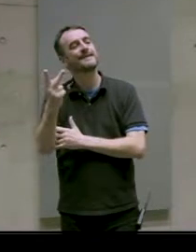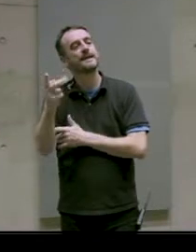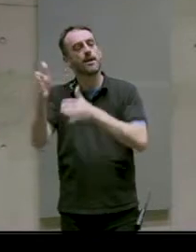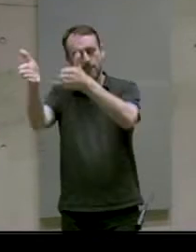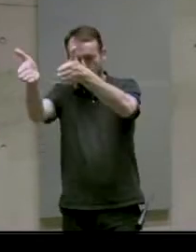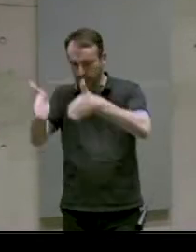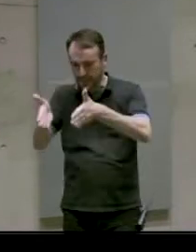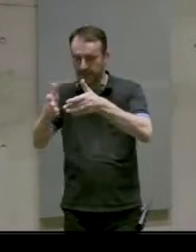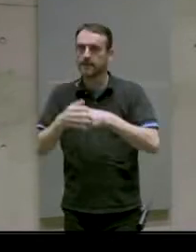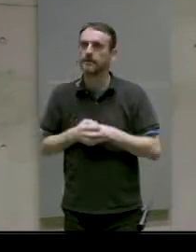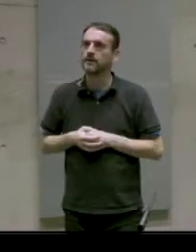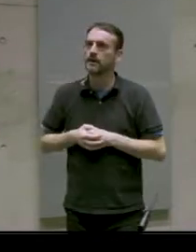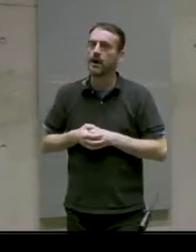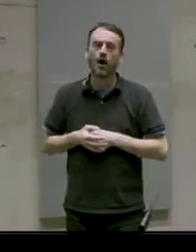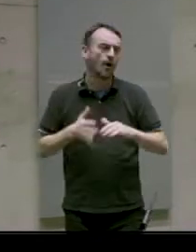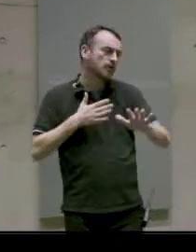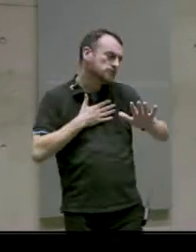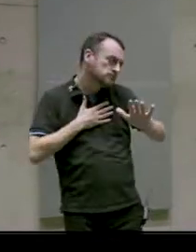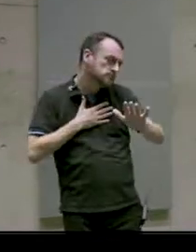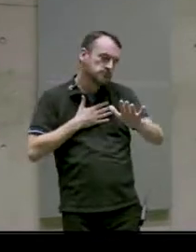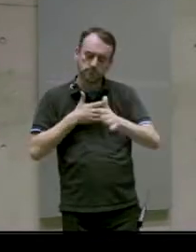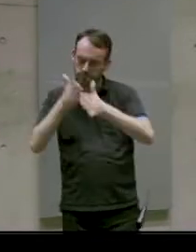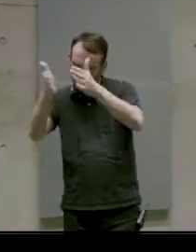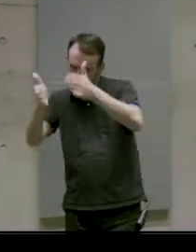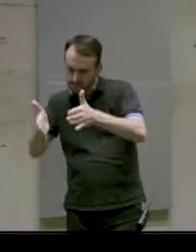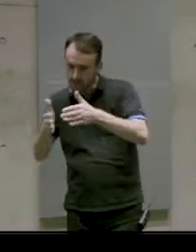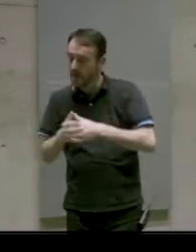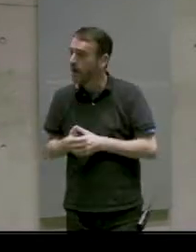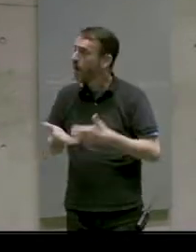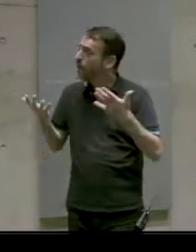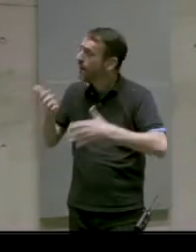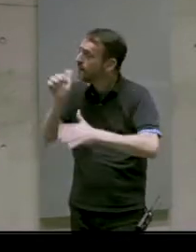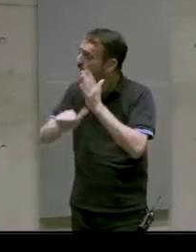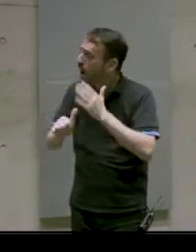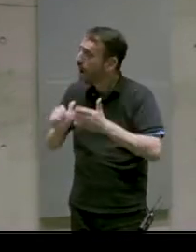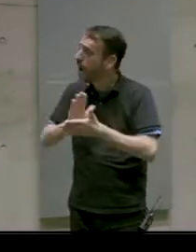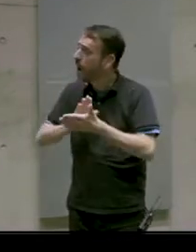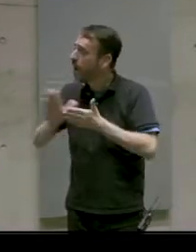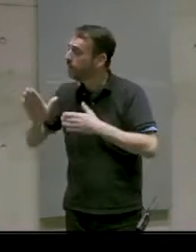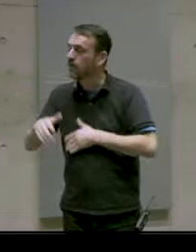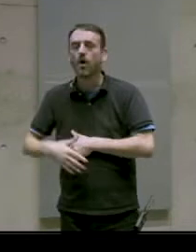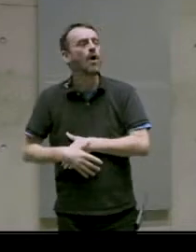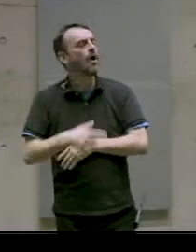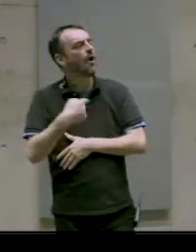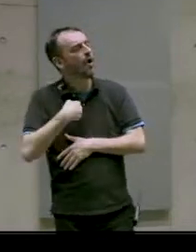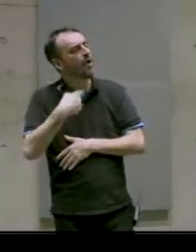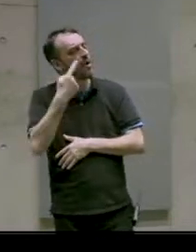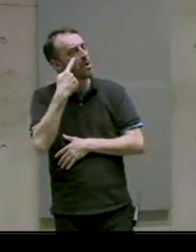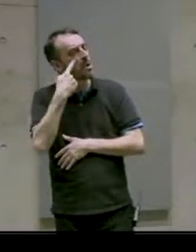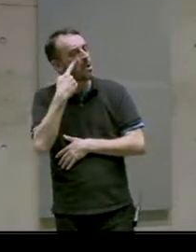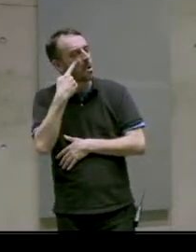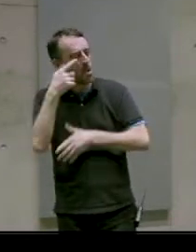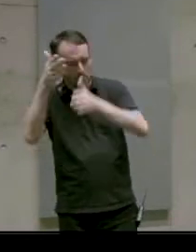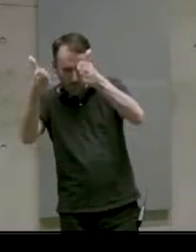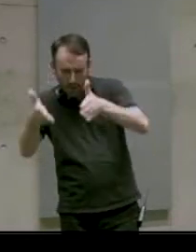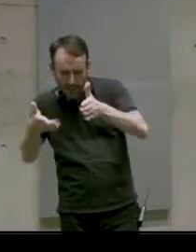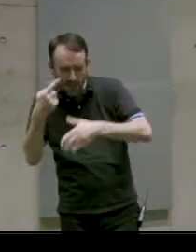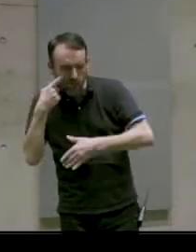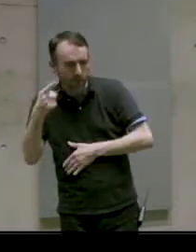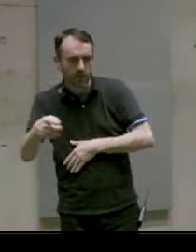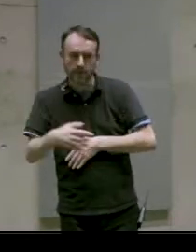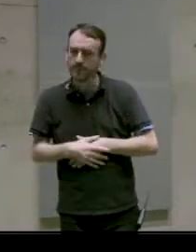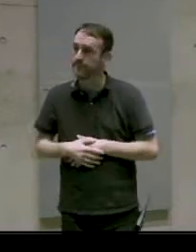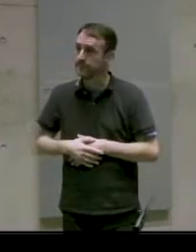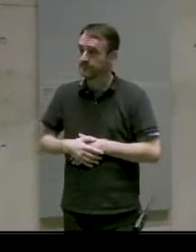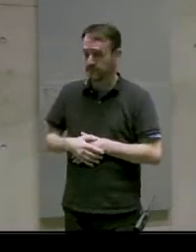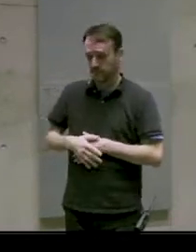sight isn't a gentleman. Where would you like to start? Let's start by looking at the body. Sir William's